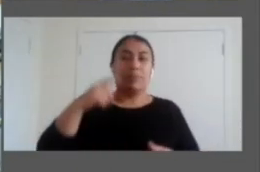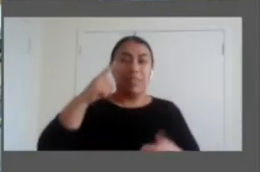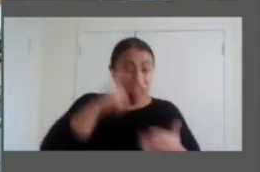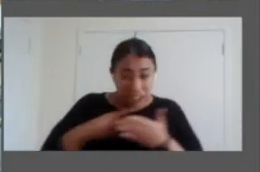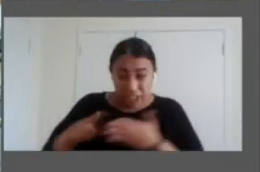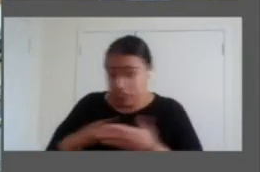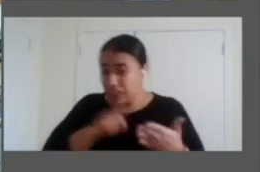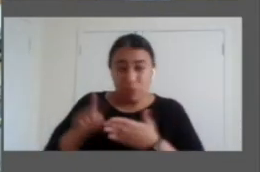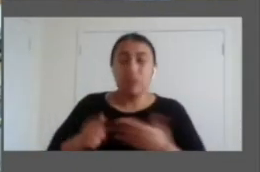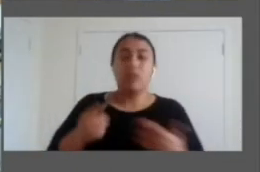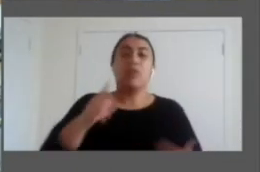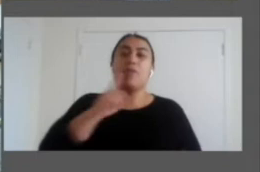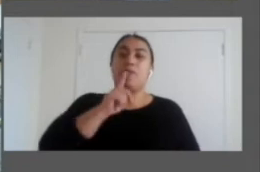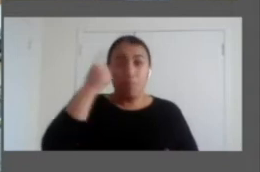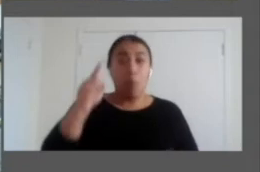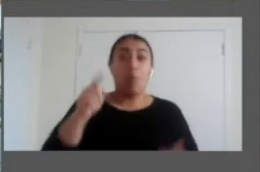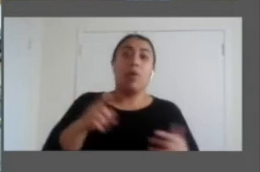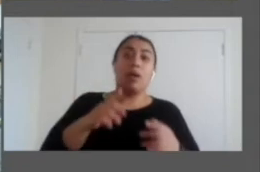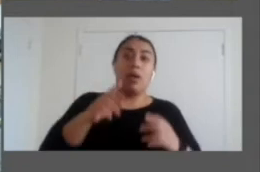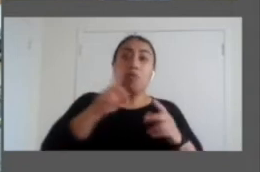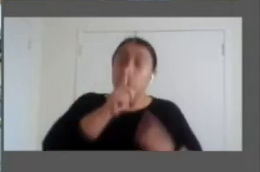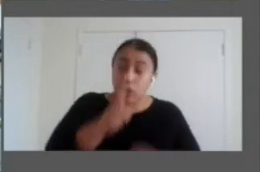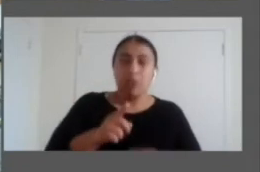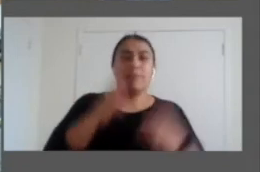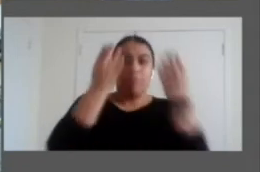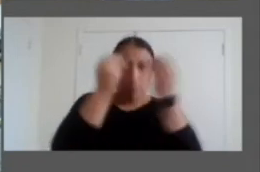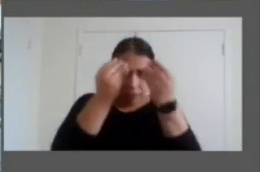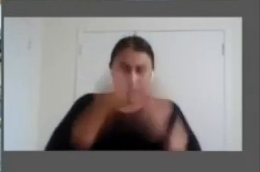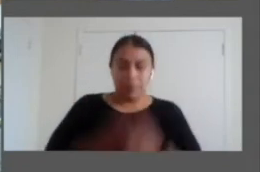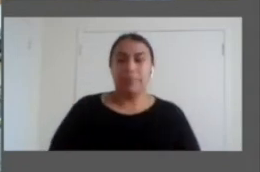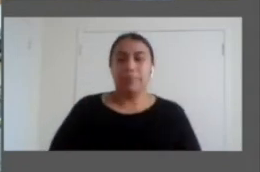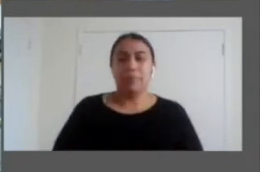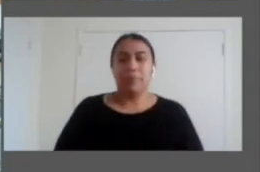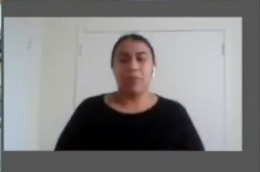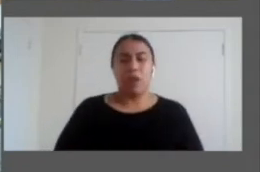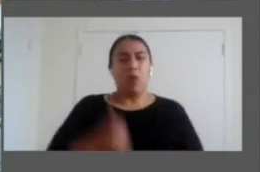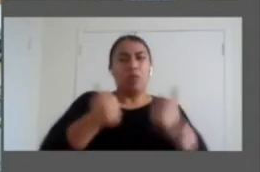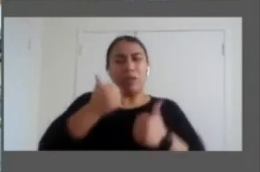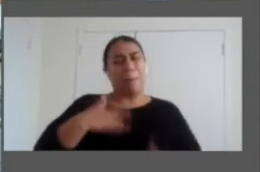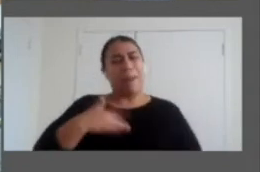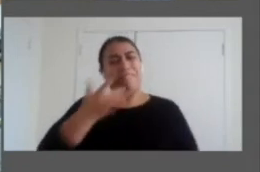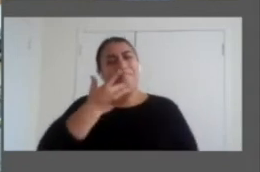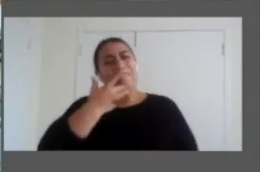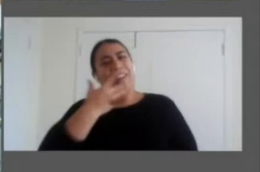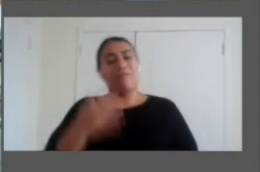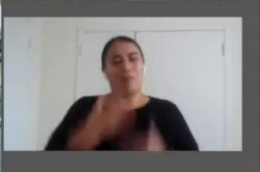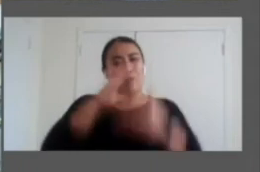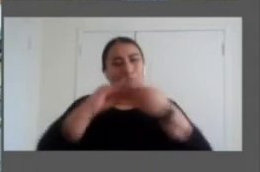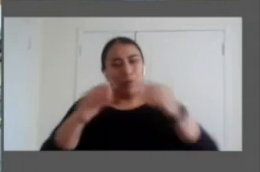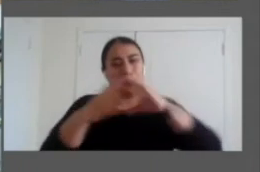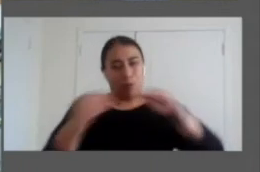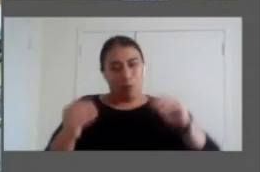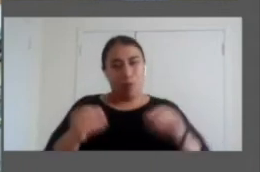visiting us at Apollo and consulting with one of our healthcare practitioners, she came back 3 months later and was a completely different